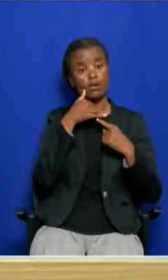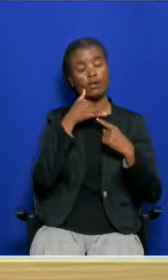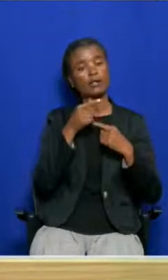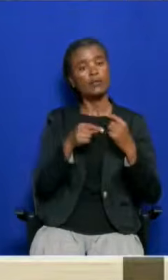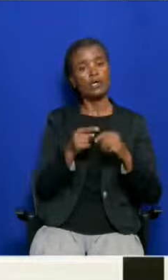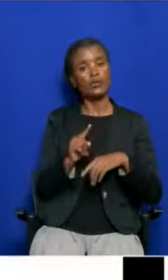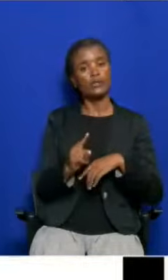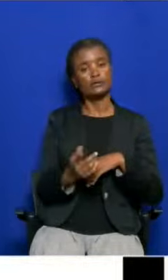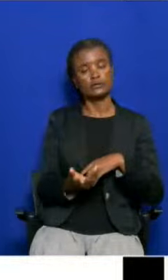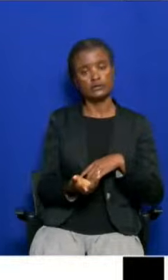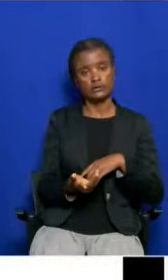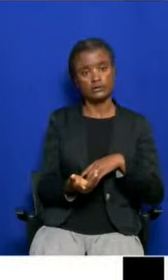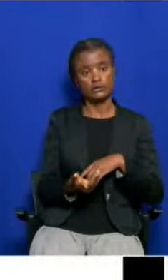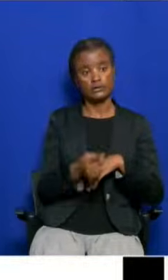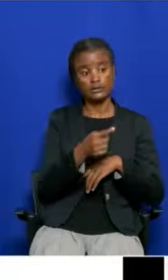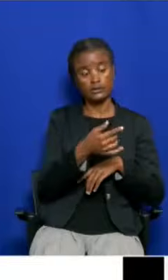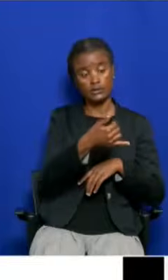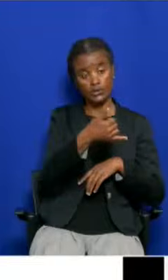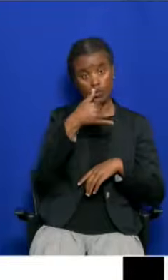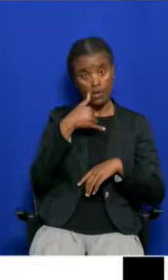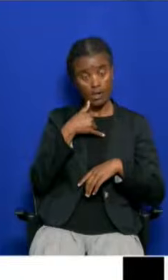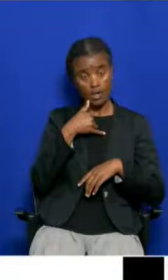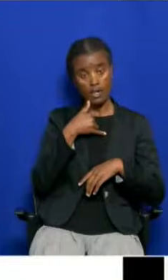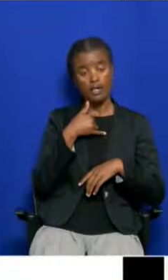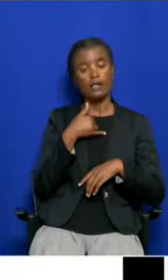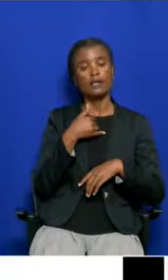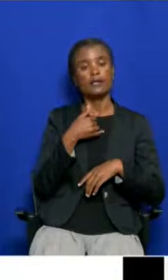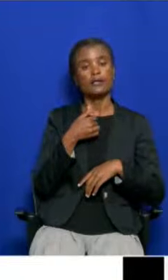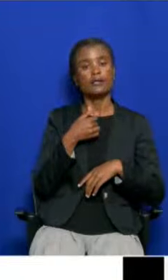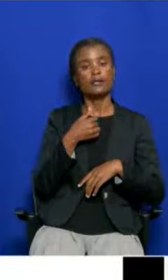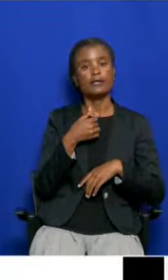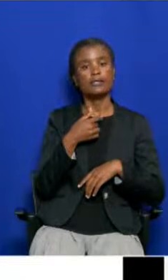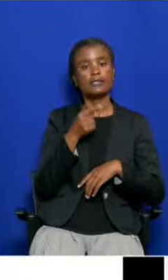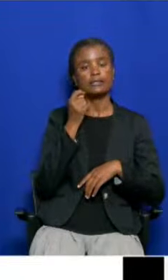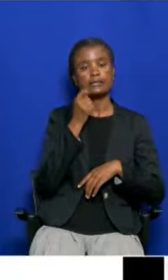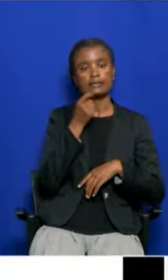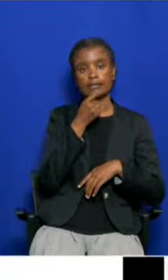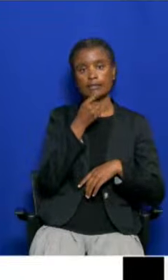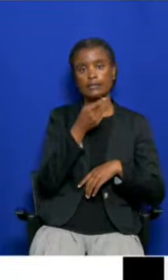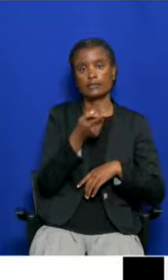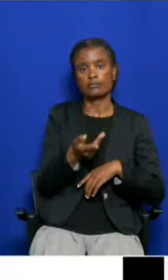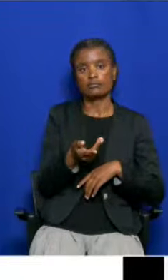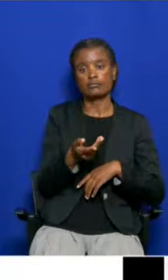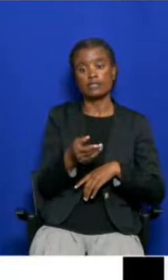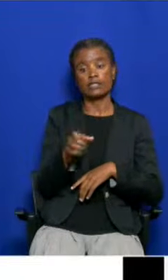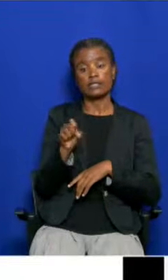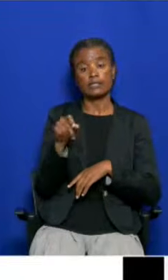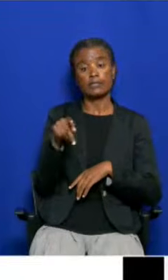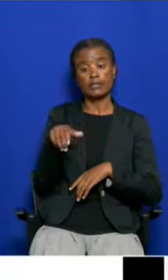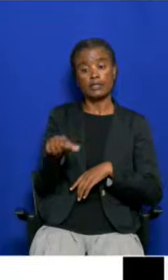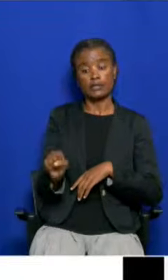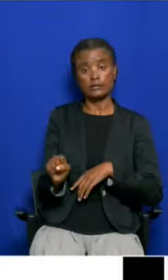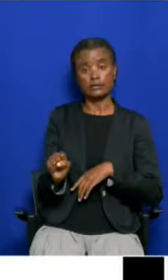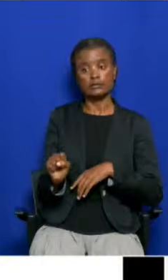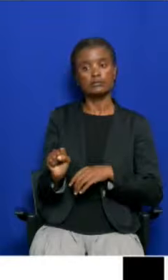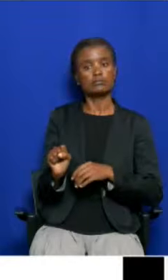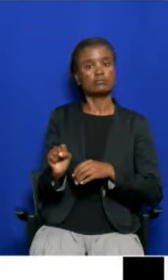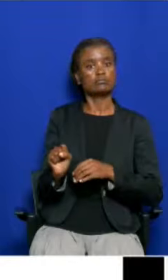at least there's going to be a movement from the SAPS because of we've already